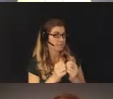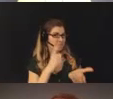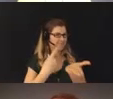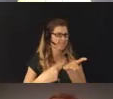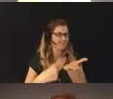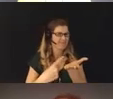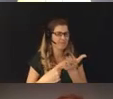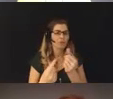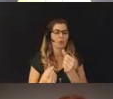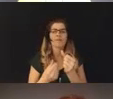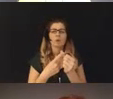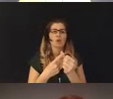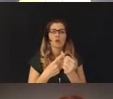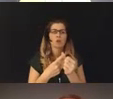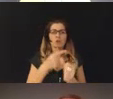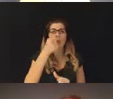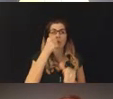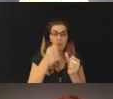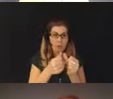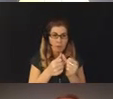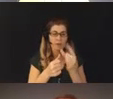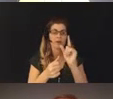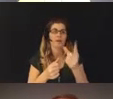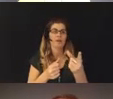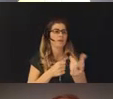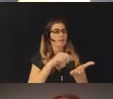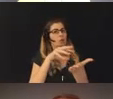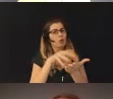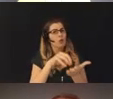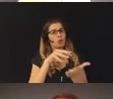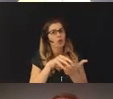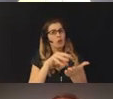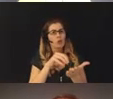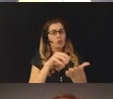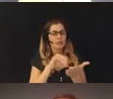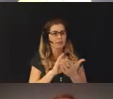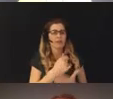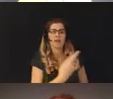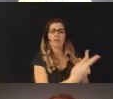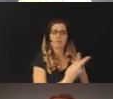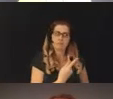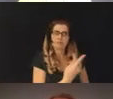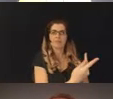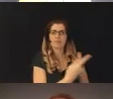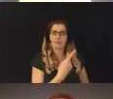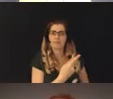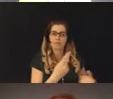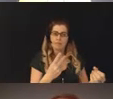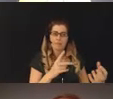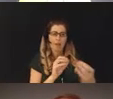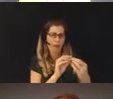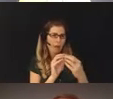The first tenet of transformative education is that learning is mutually created. Learning has the potential to be an